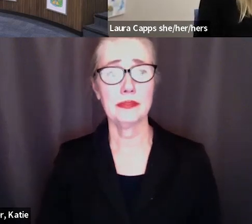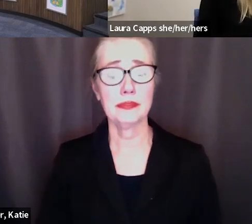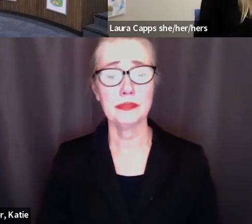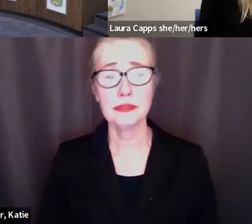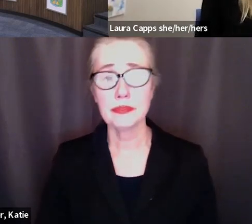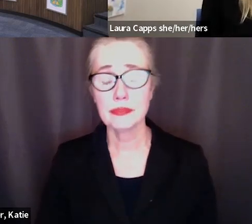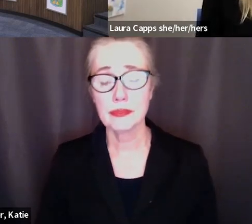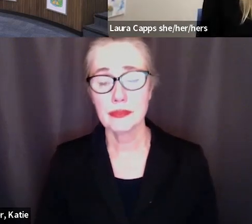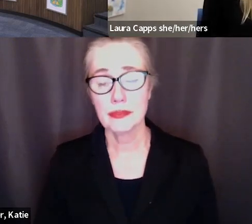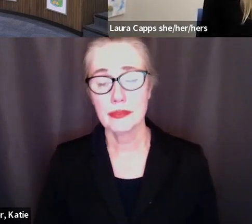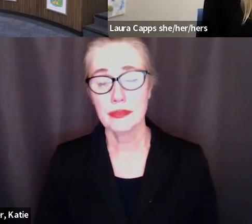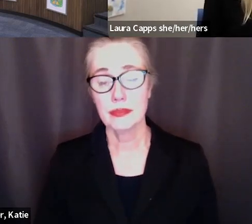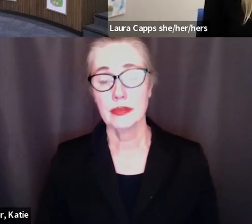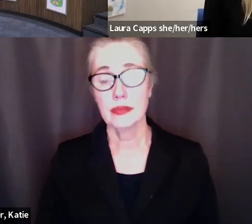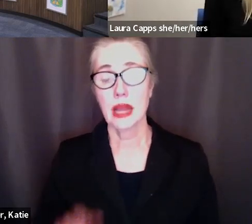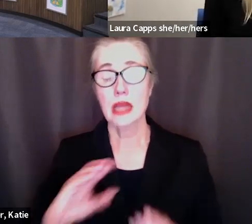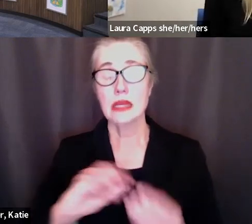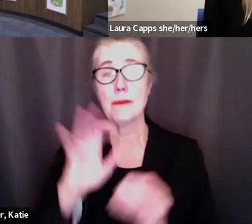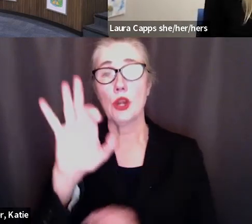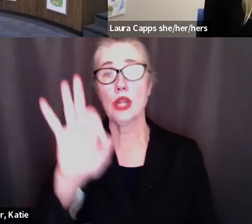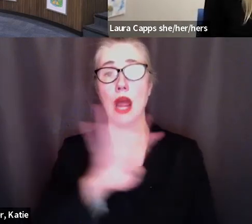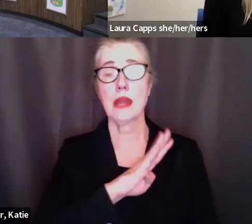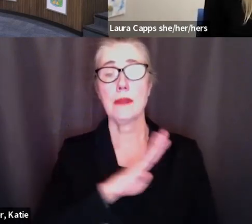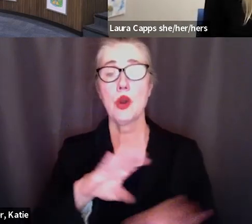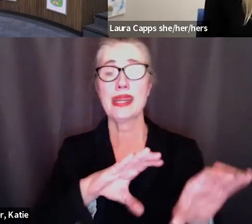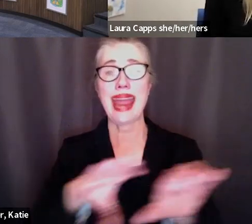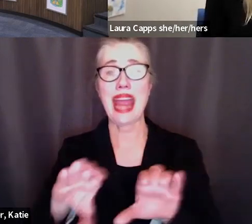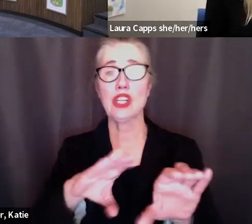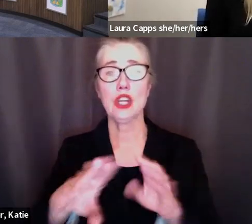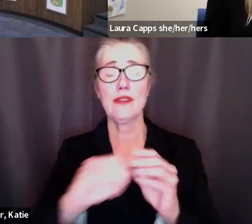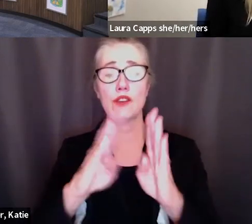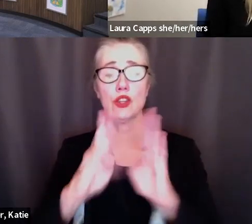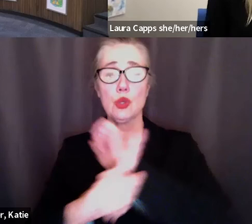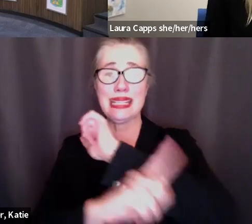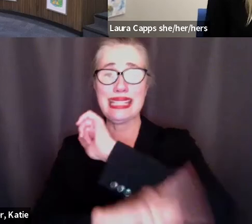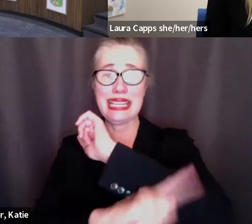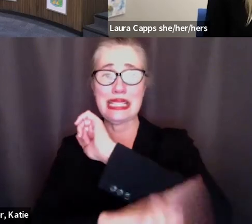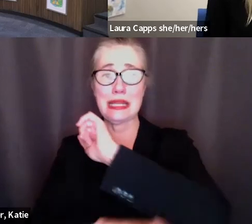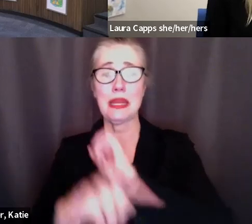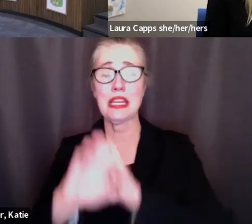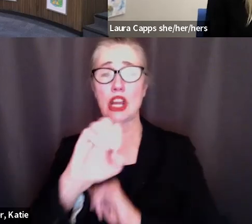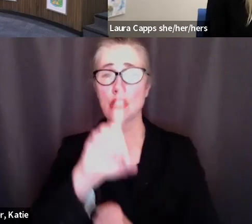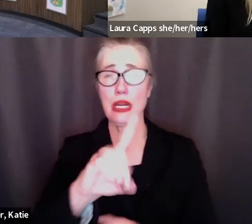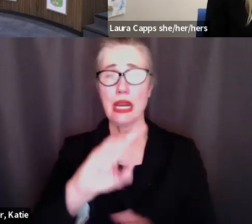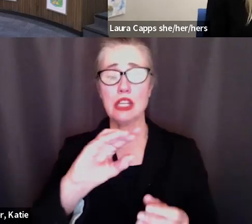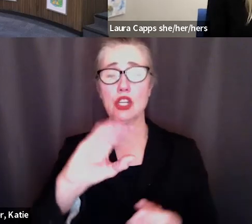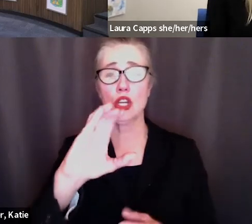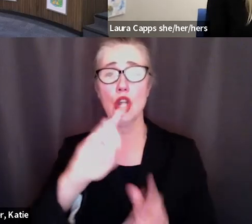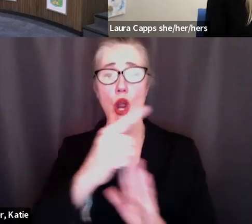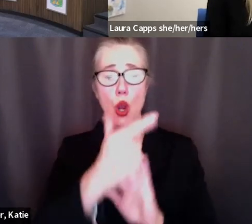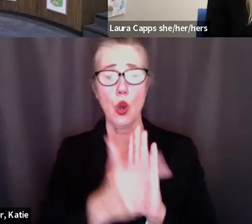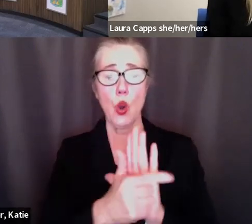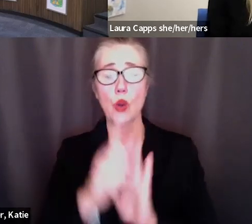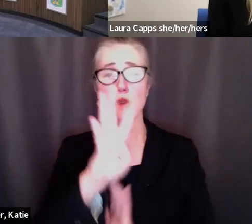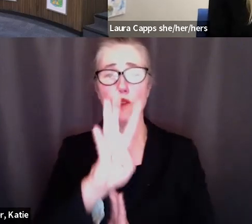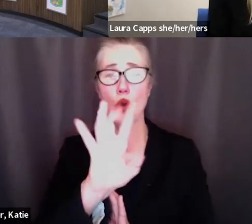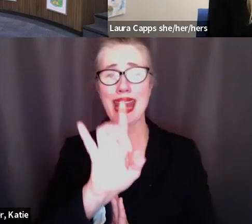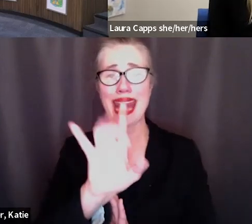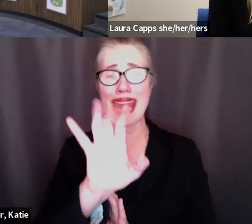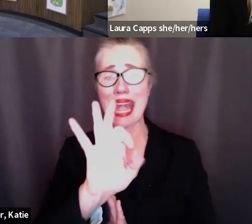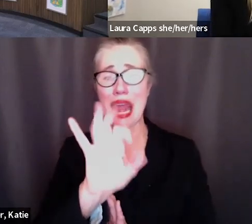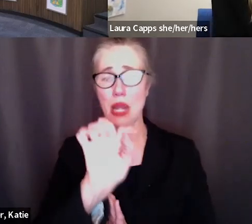okay uh board out number nine board action on student discipline education code 48918 case